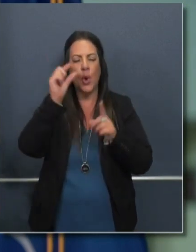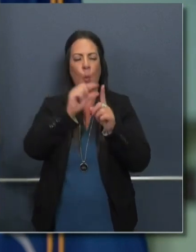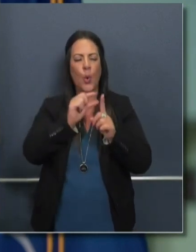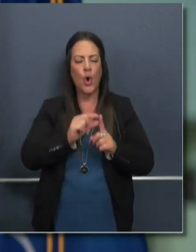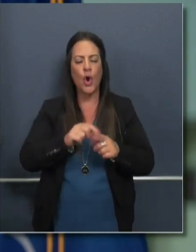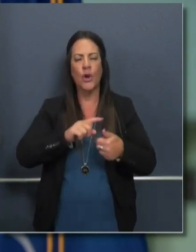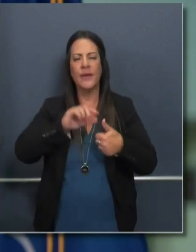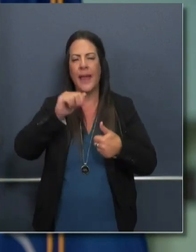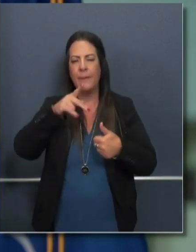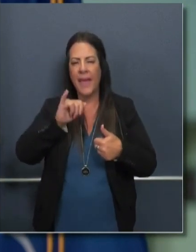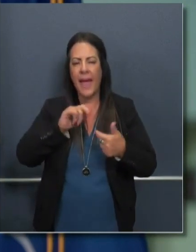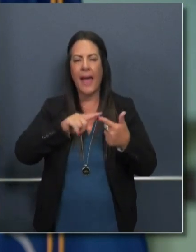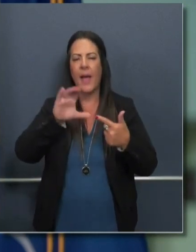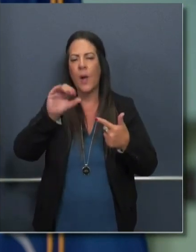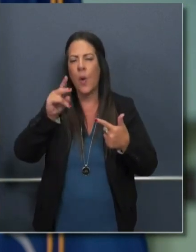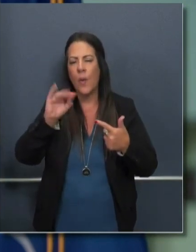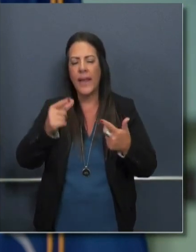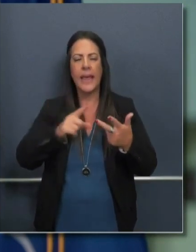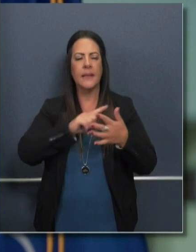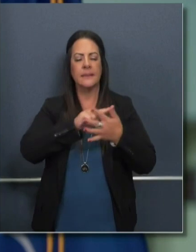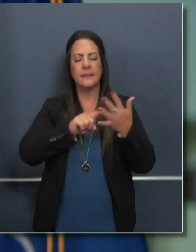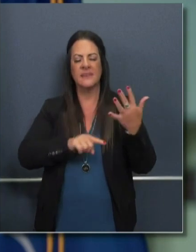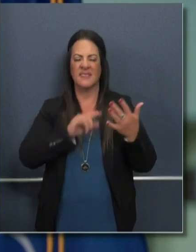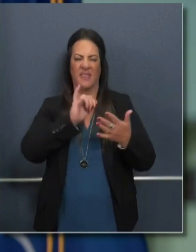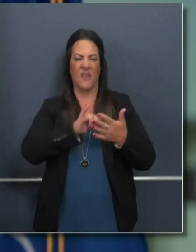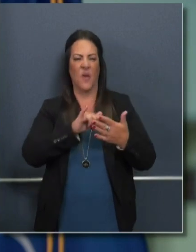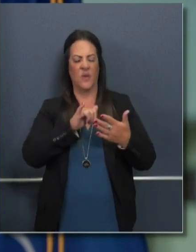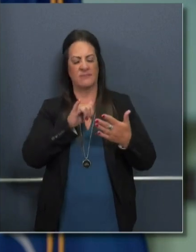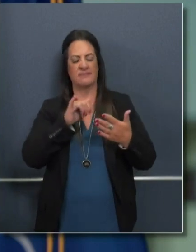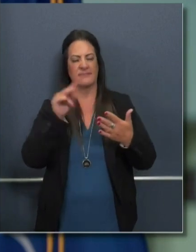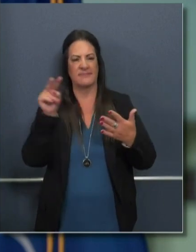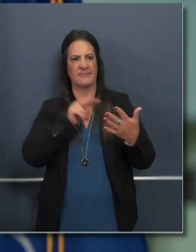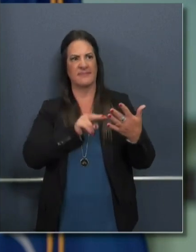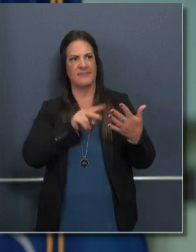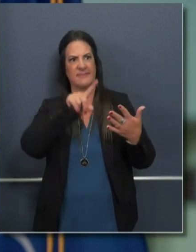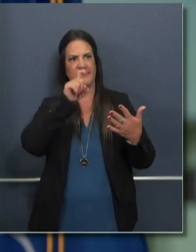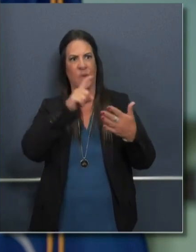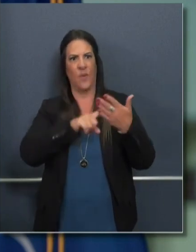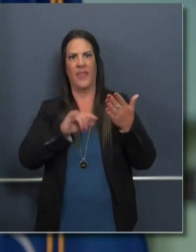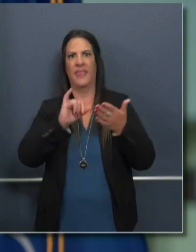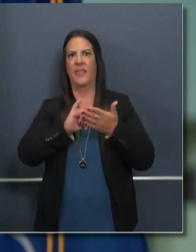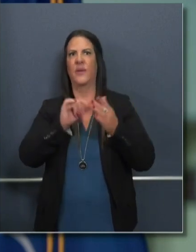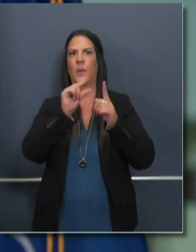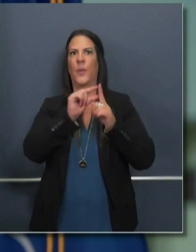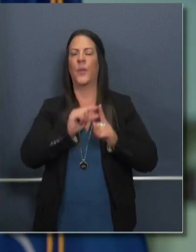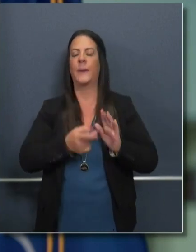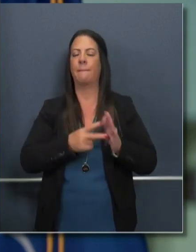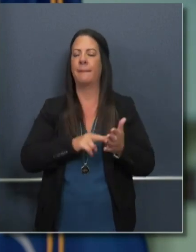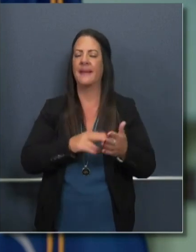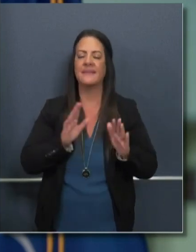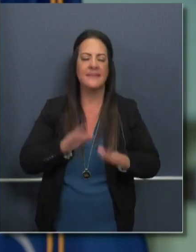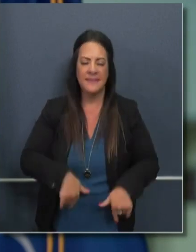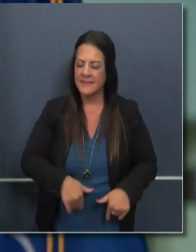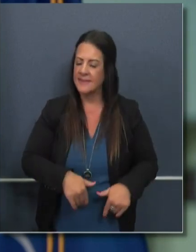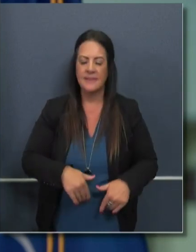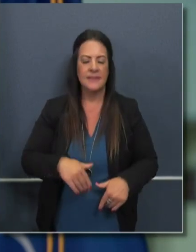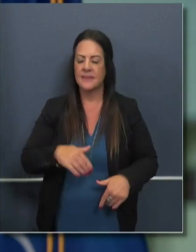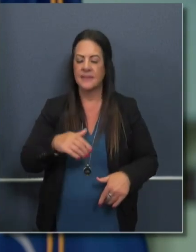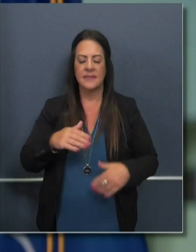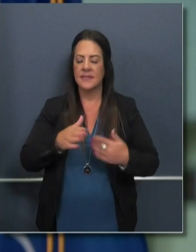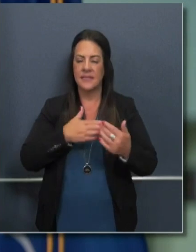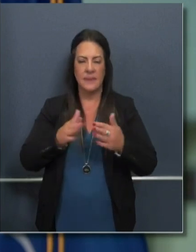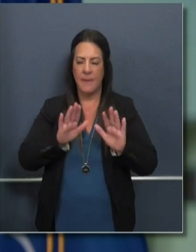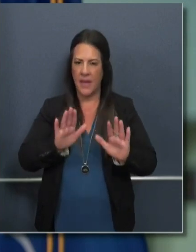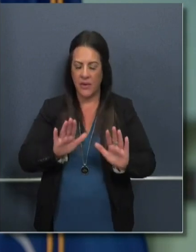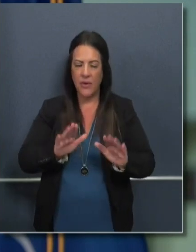their eyes, and coding and netizens and the like. But all of this really does matter. It's all the stuff that goes